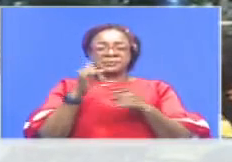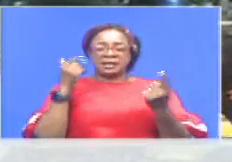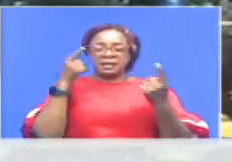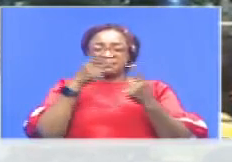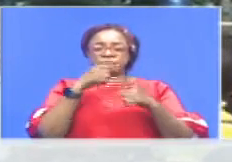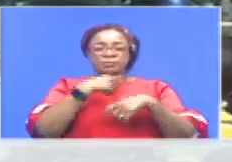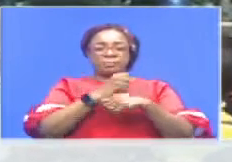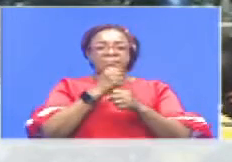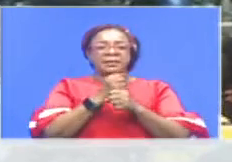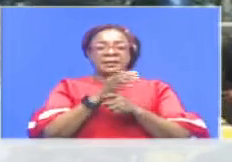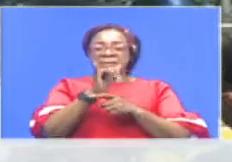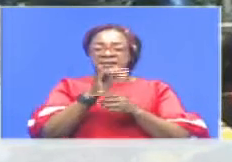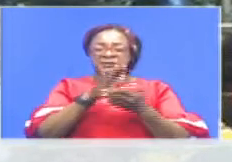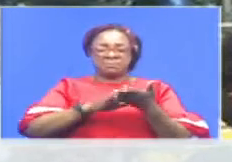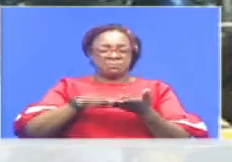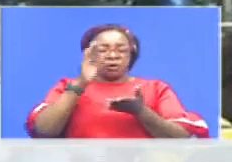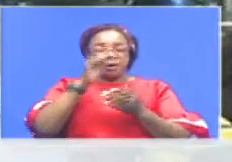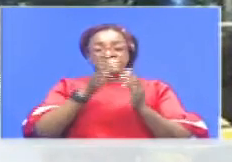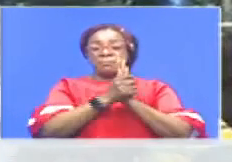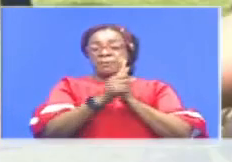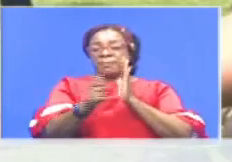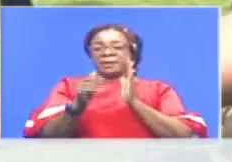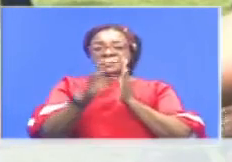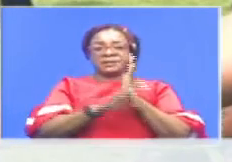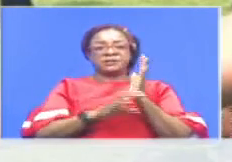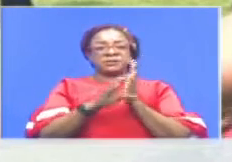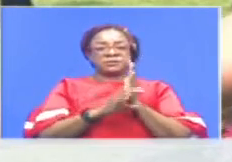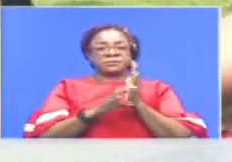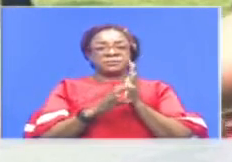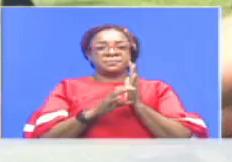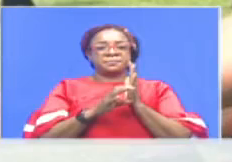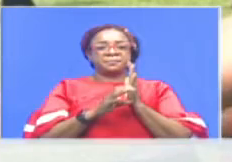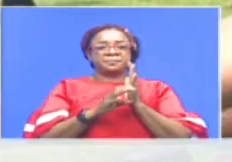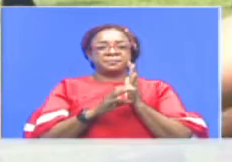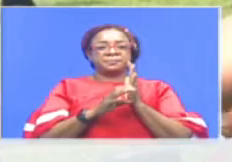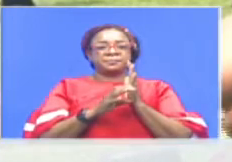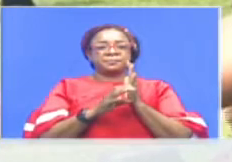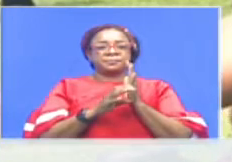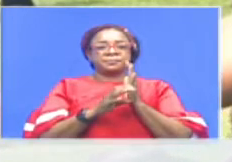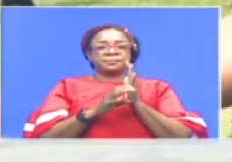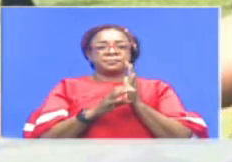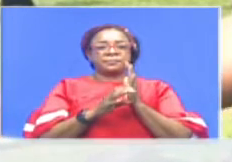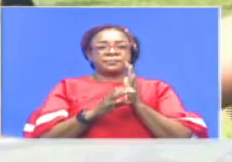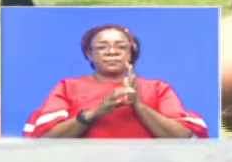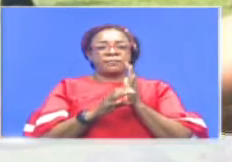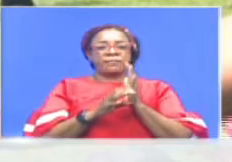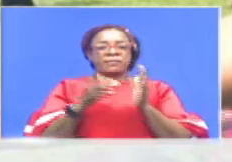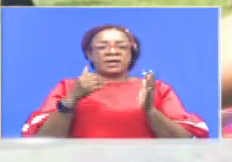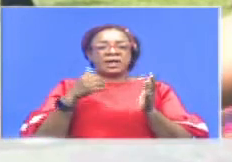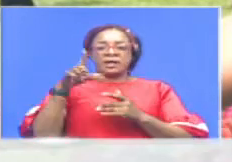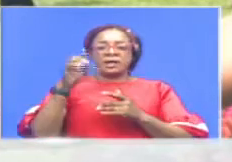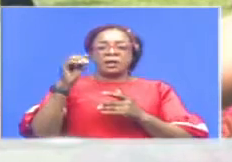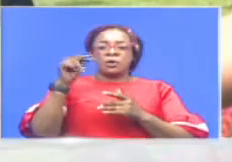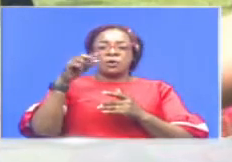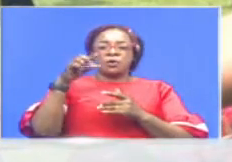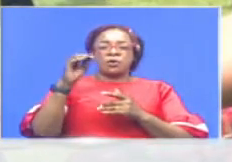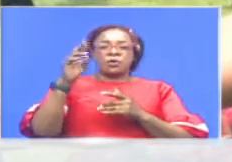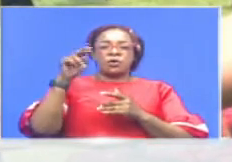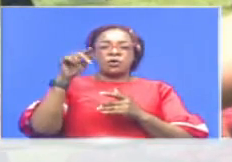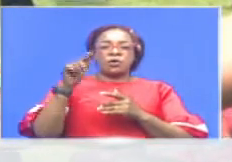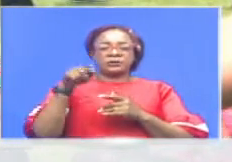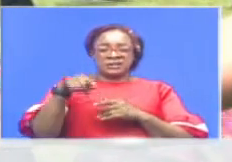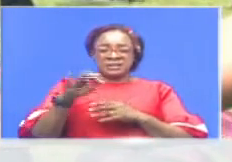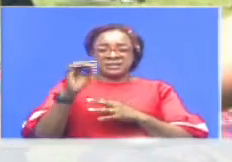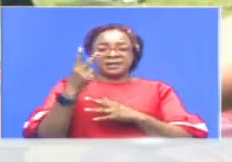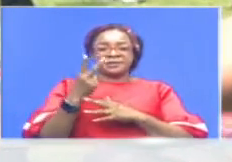the discipline more popular in the country. Kuwa na ya kwanza kule Longonot, Mauti Longonot, sasa hii ndiye ya